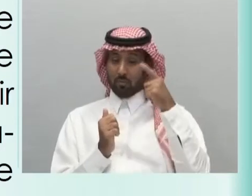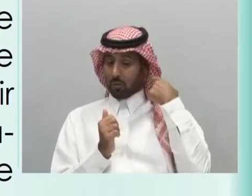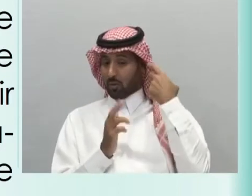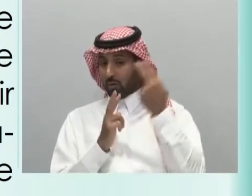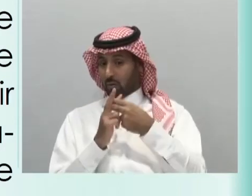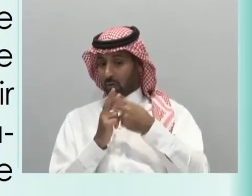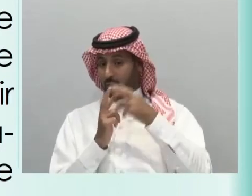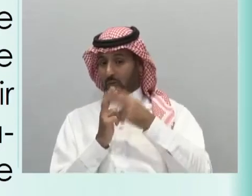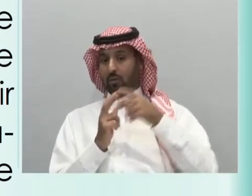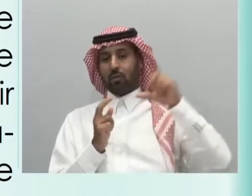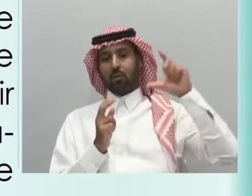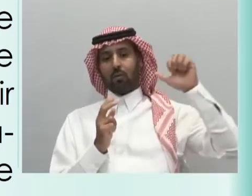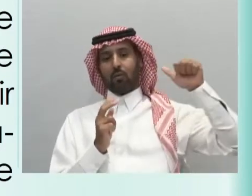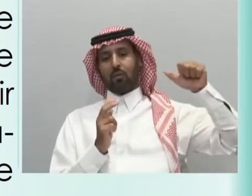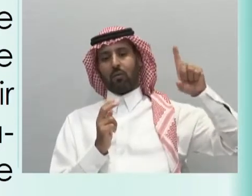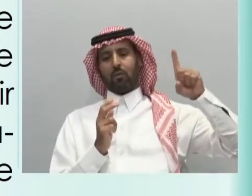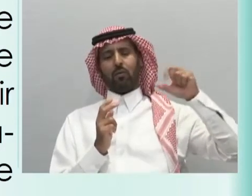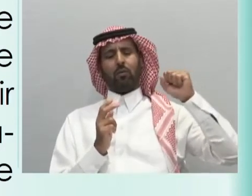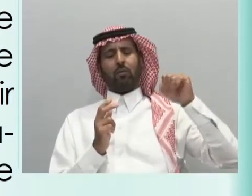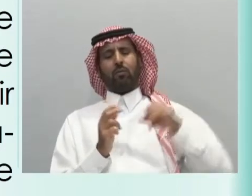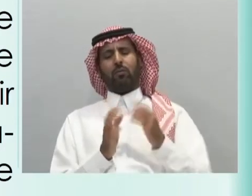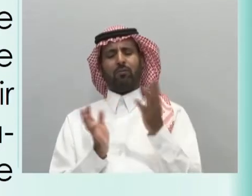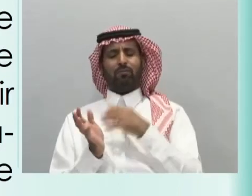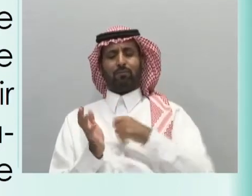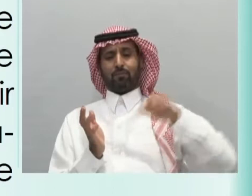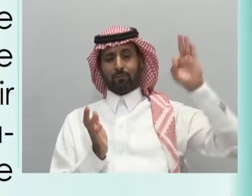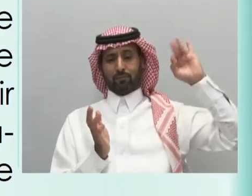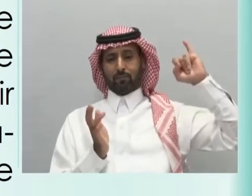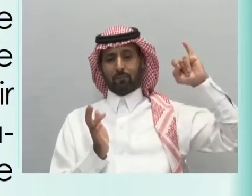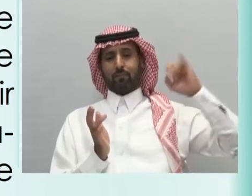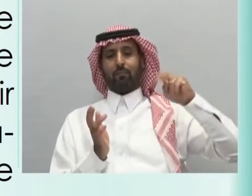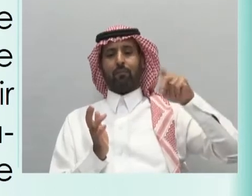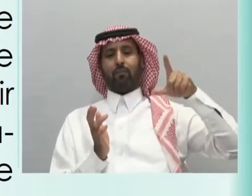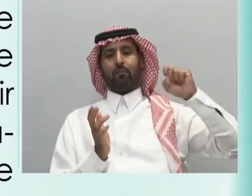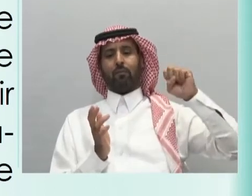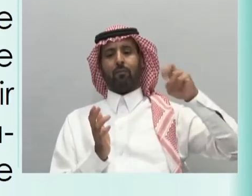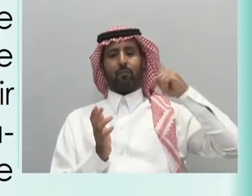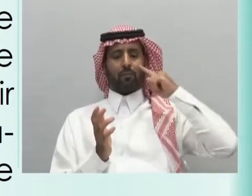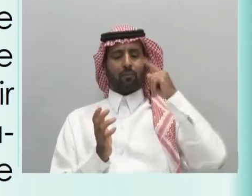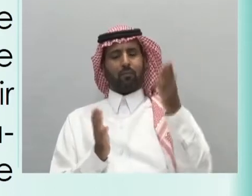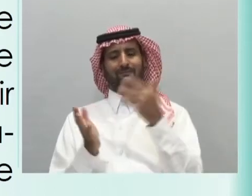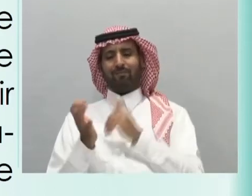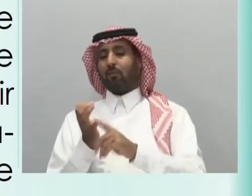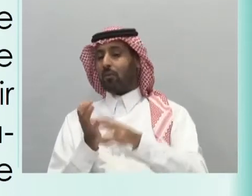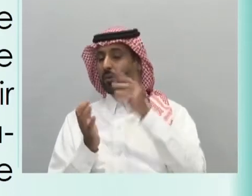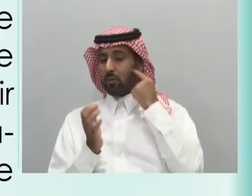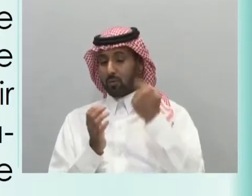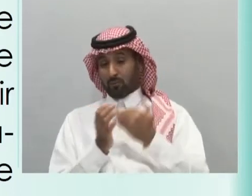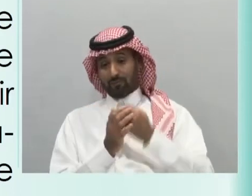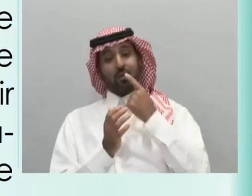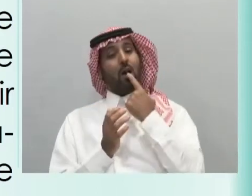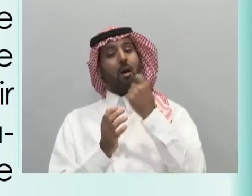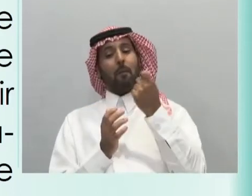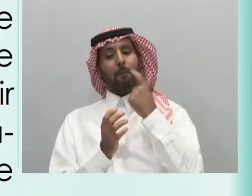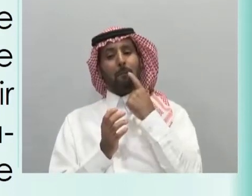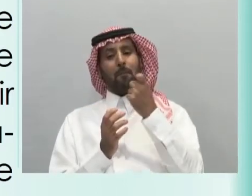Hotel, Lapland, Finland. In the heart of Finnish Lapland, 155